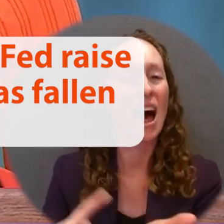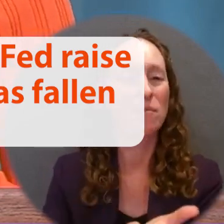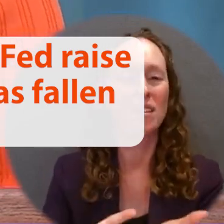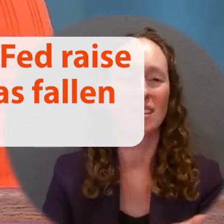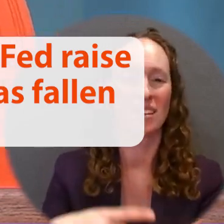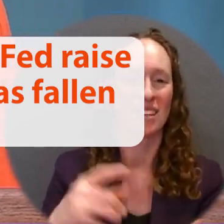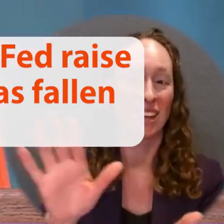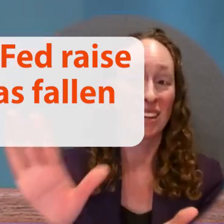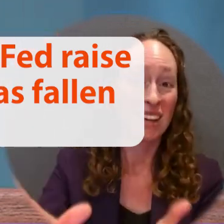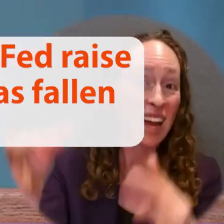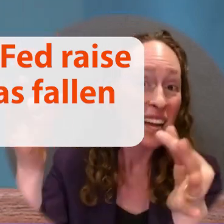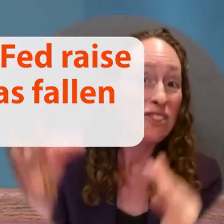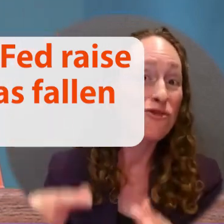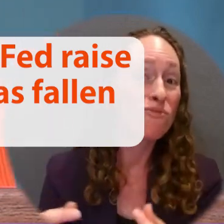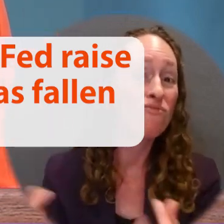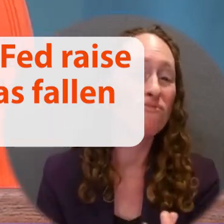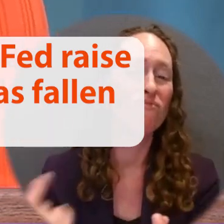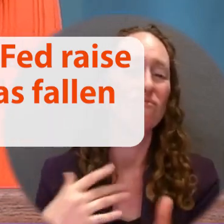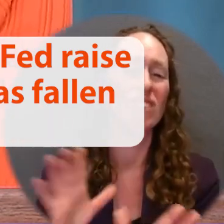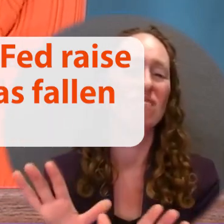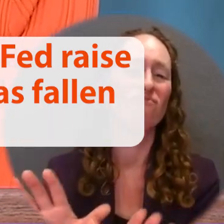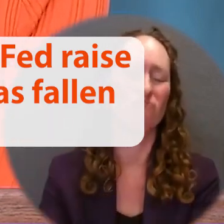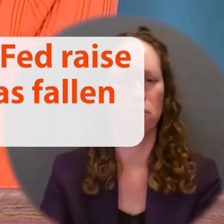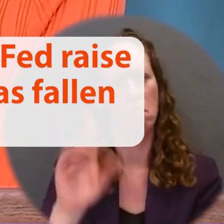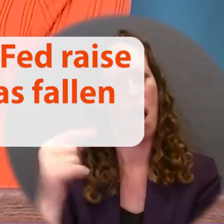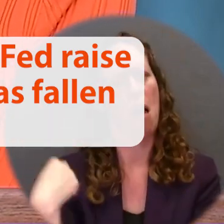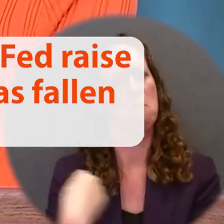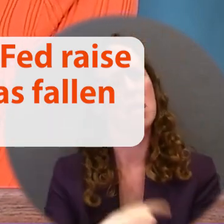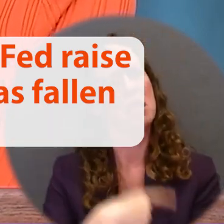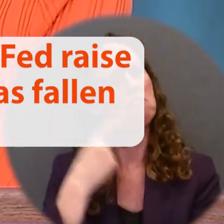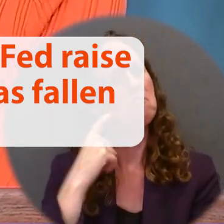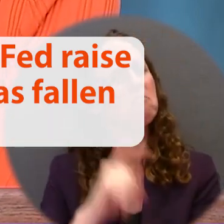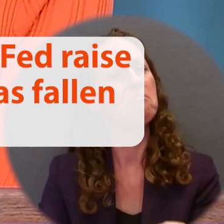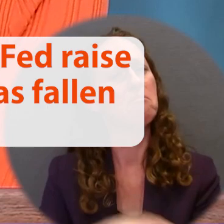transition to more stable and steady growth. That's what we have been seeing.